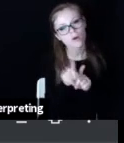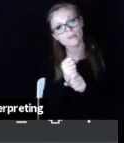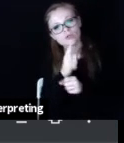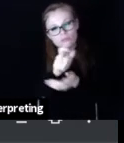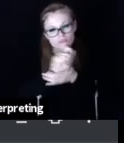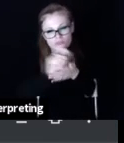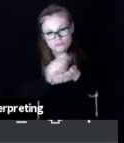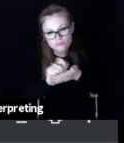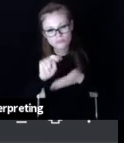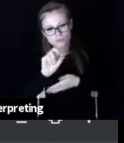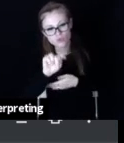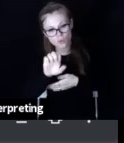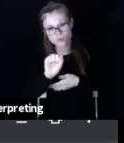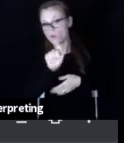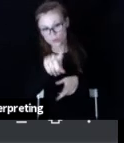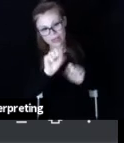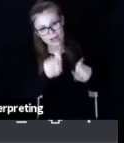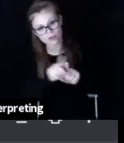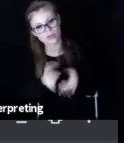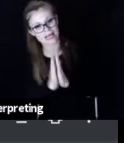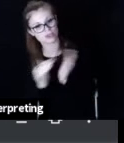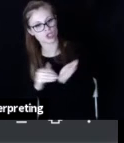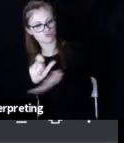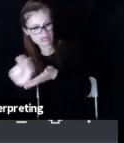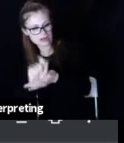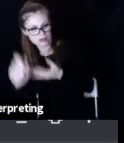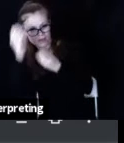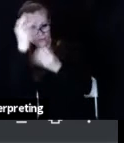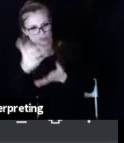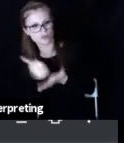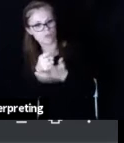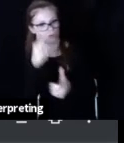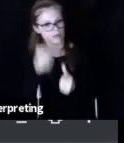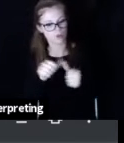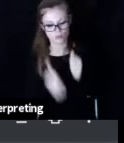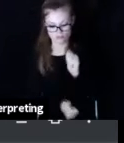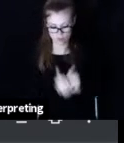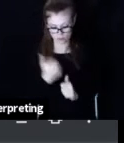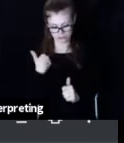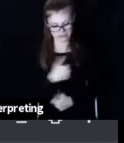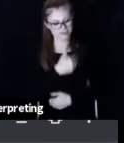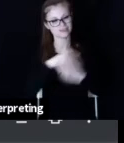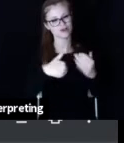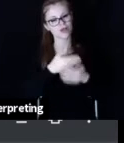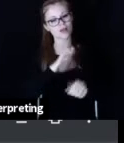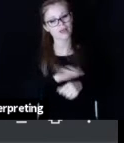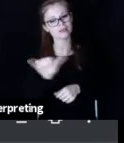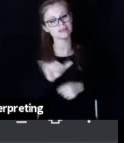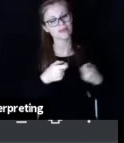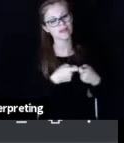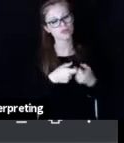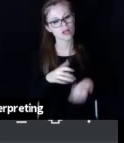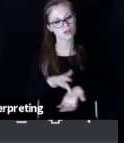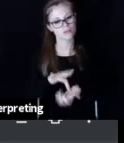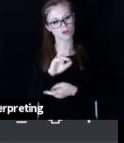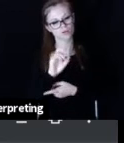to write down information to help you remember. Now, most of us are on the same electronic medical record now.